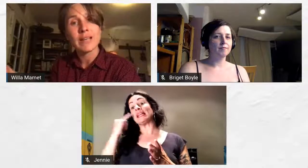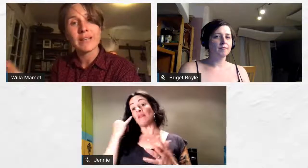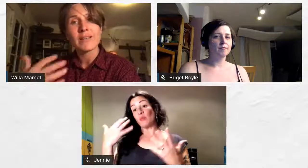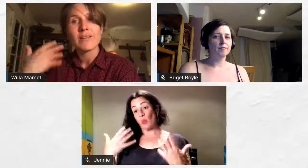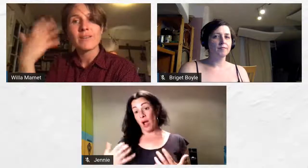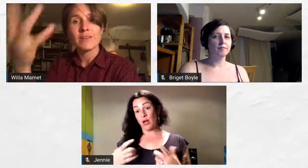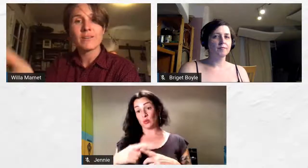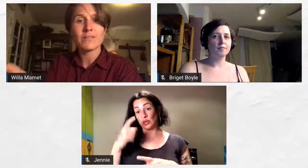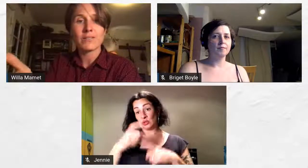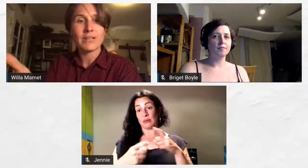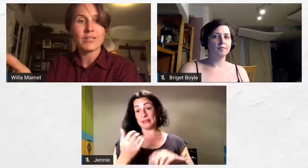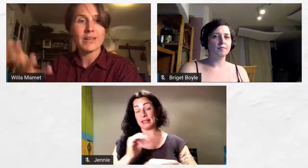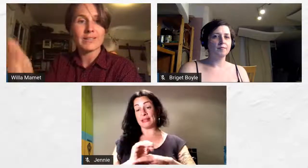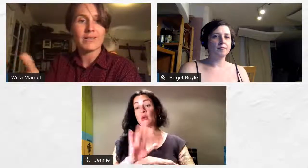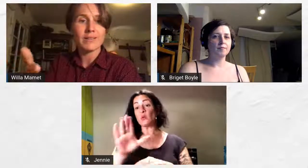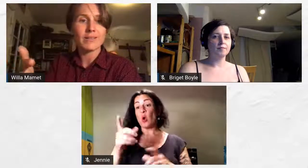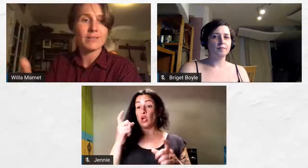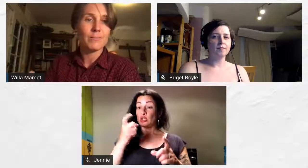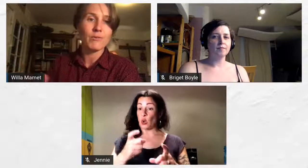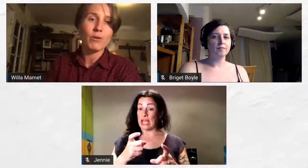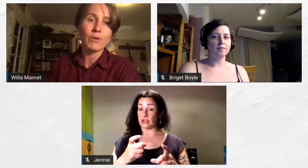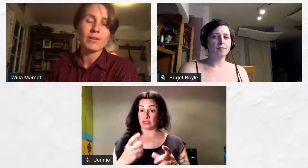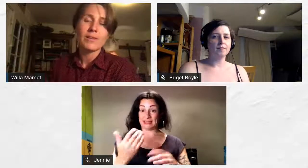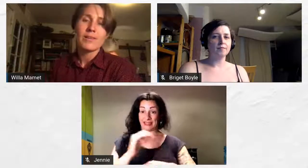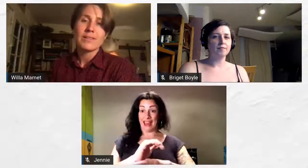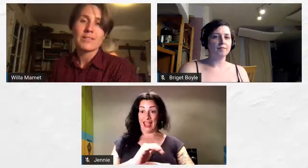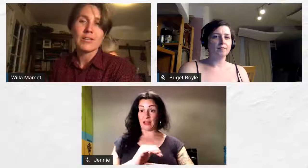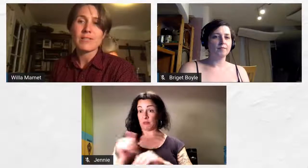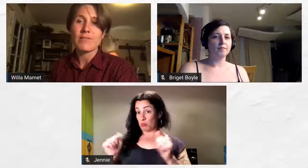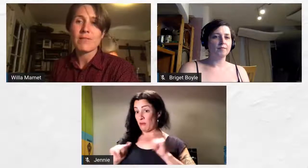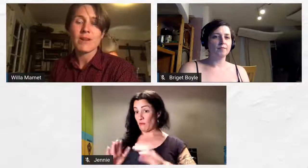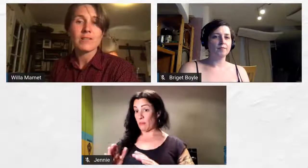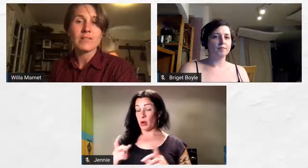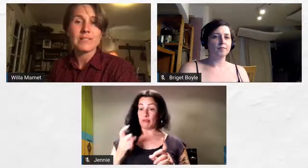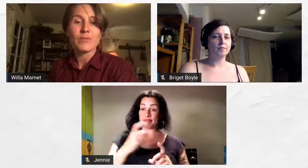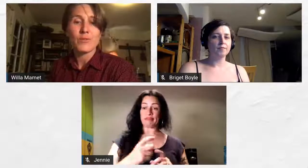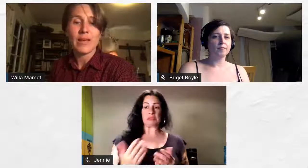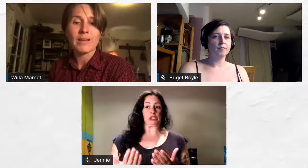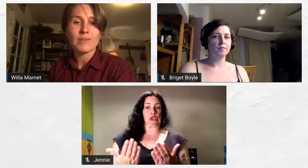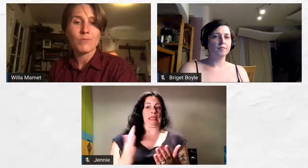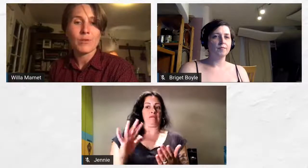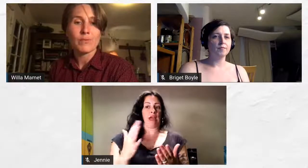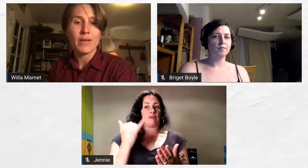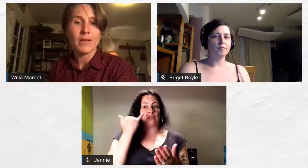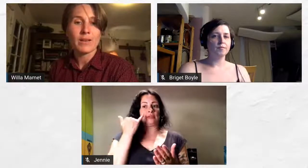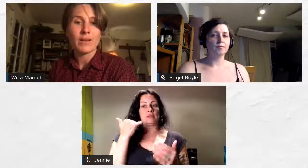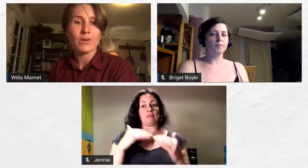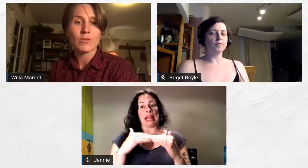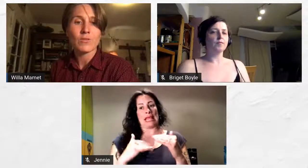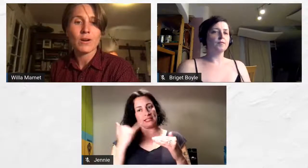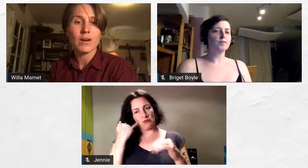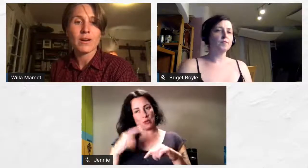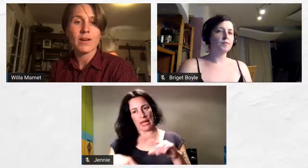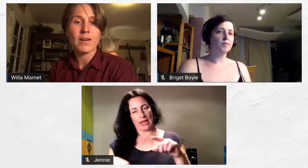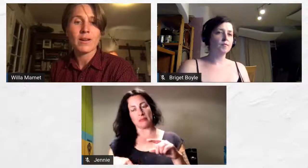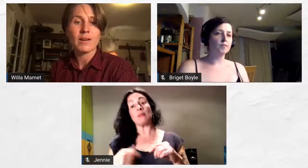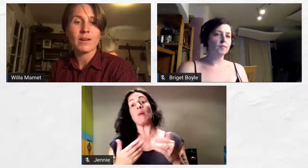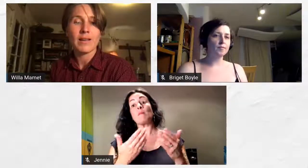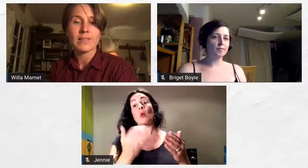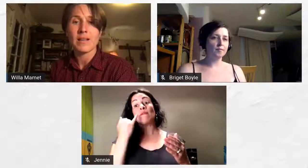contribute tonight, your donation as a performer, suggested $5, less if you can't, more if you can, goes for